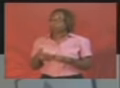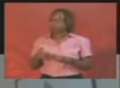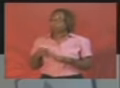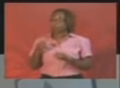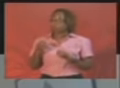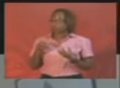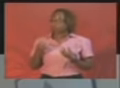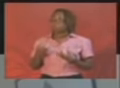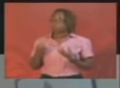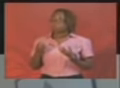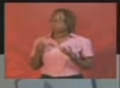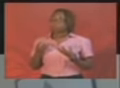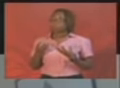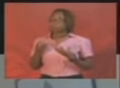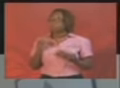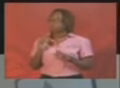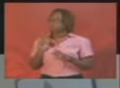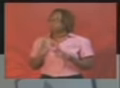our 138